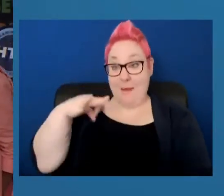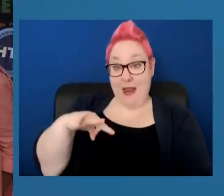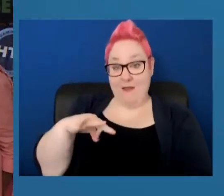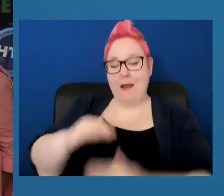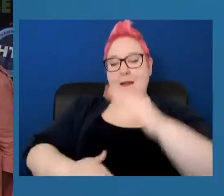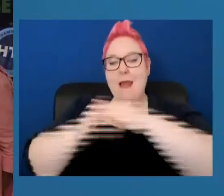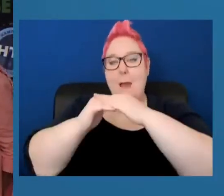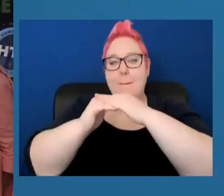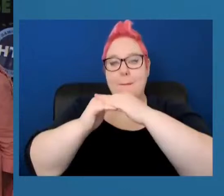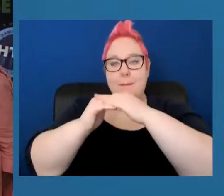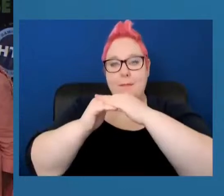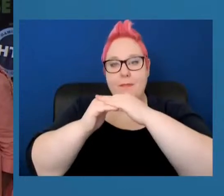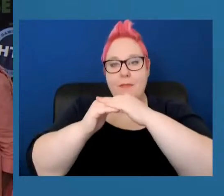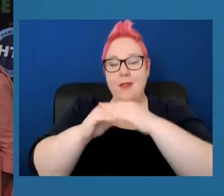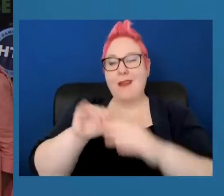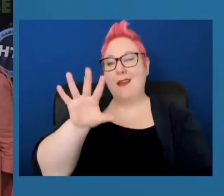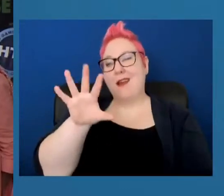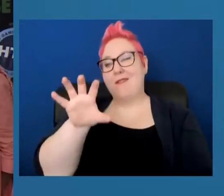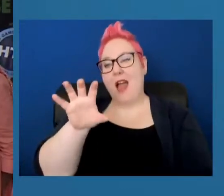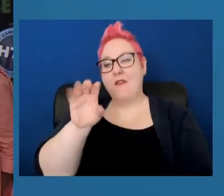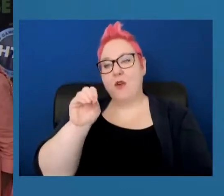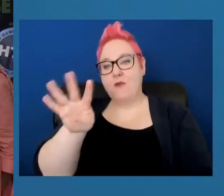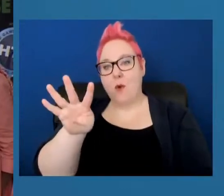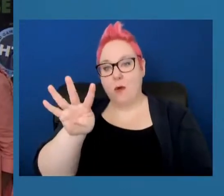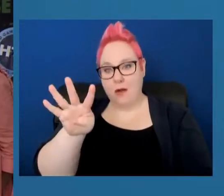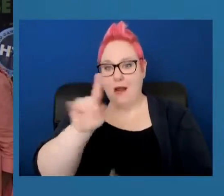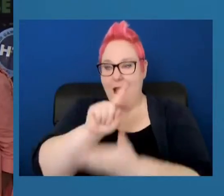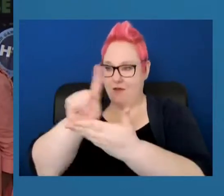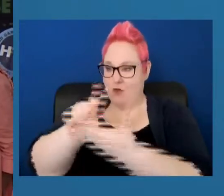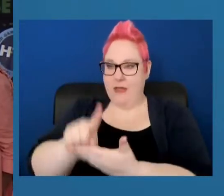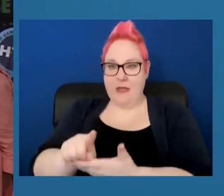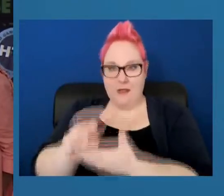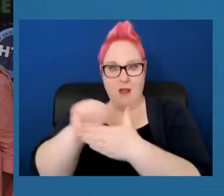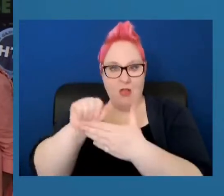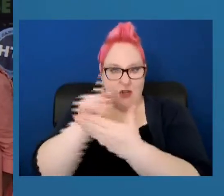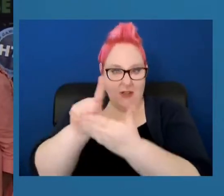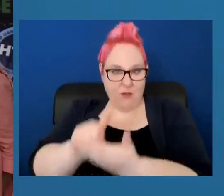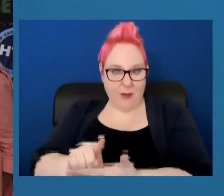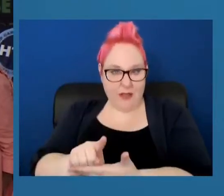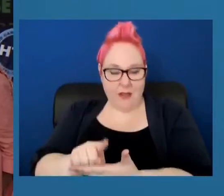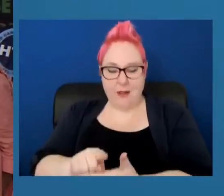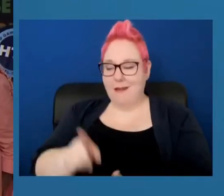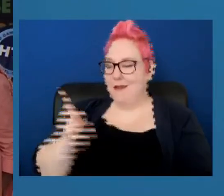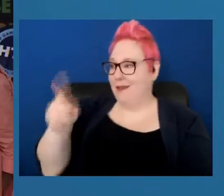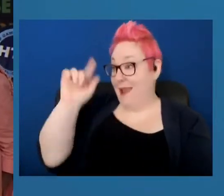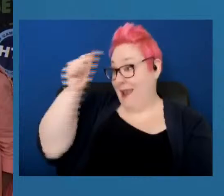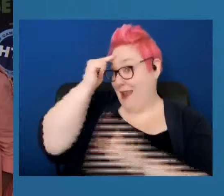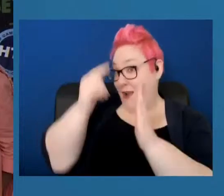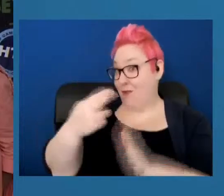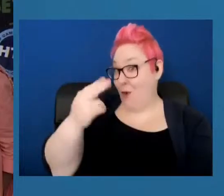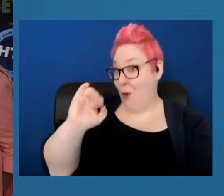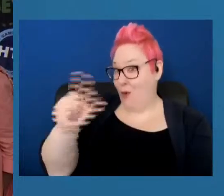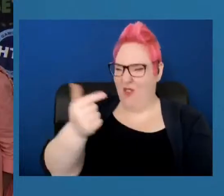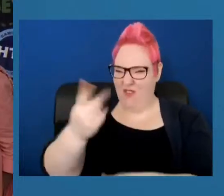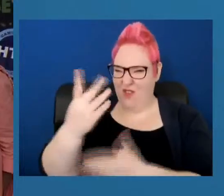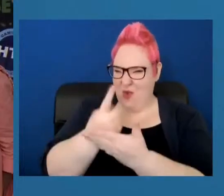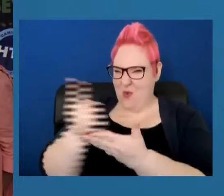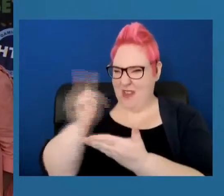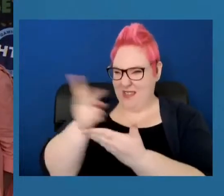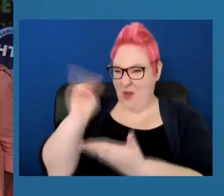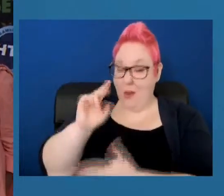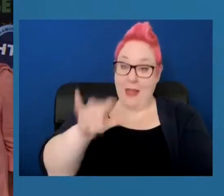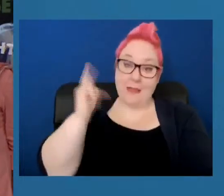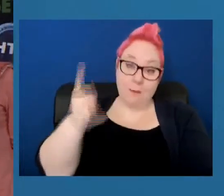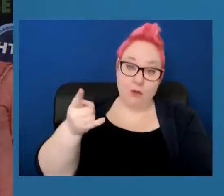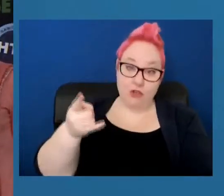just $504 a week. And if I could quote Governor Hochul from a few weeks ago, that's bullshit,